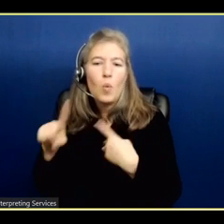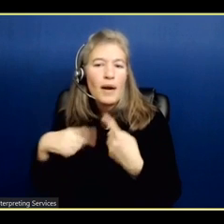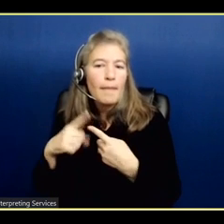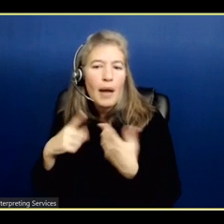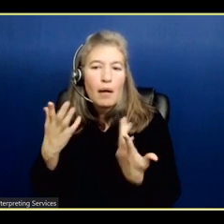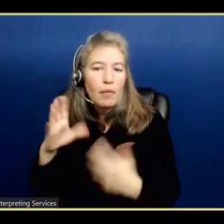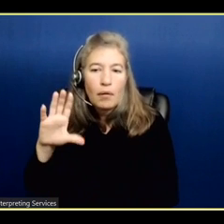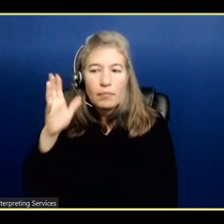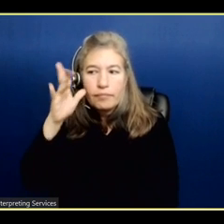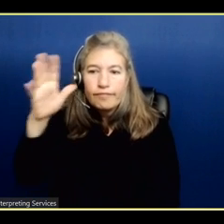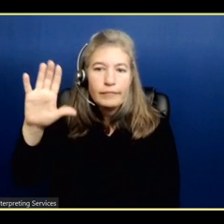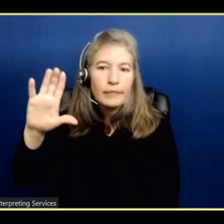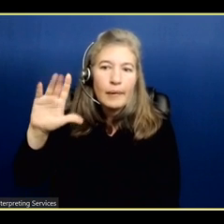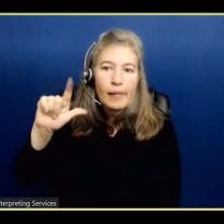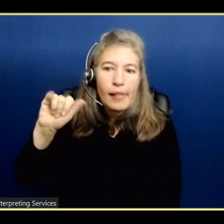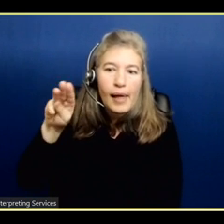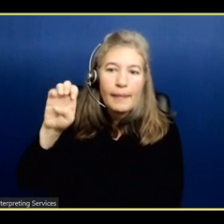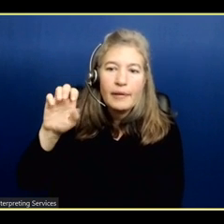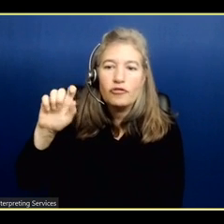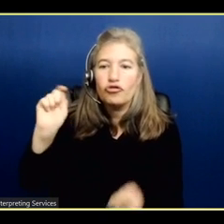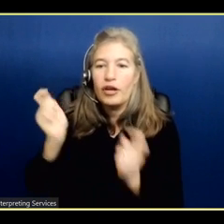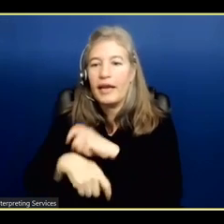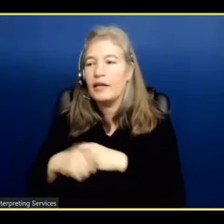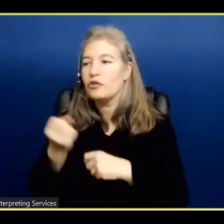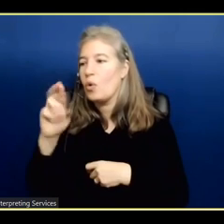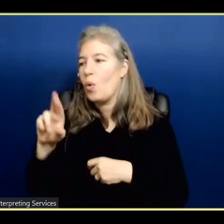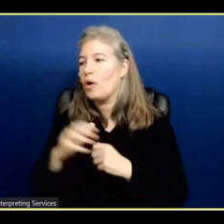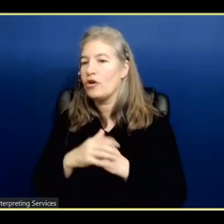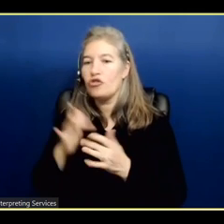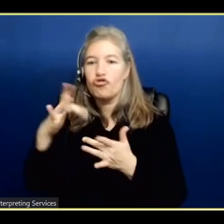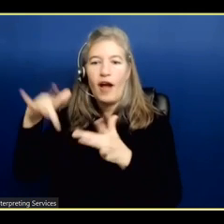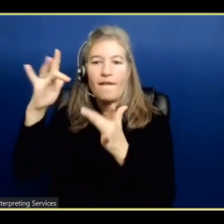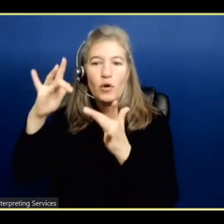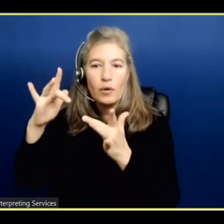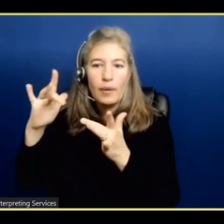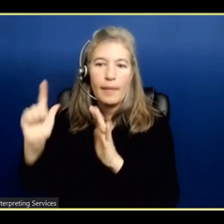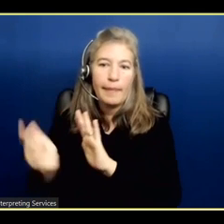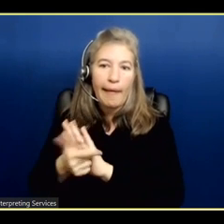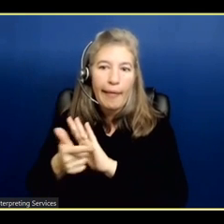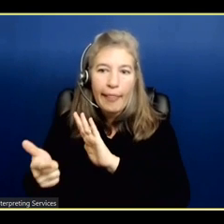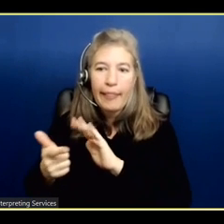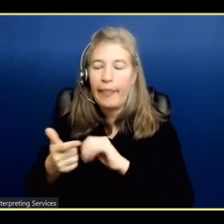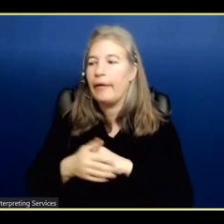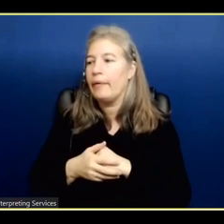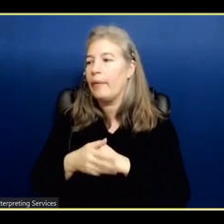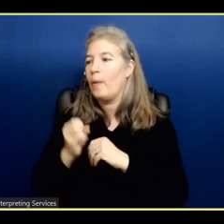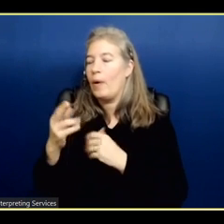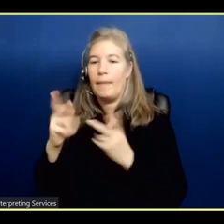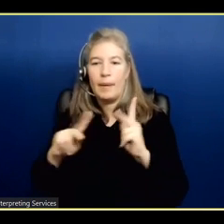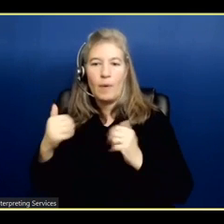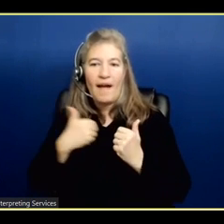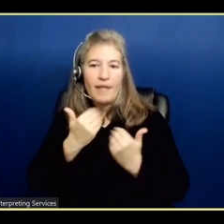time? Artists shouldn't be limited to only sharing their work on a stage, nor should any